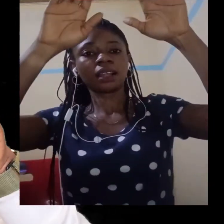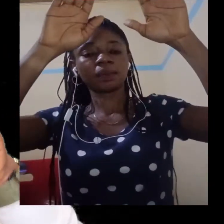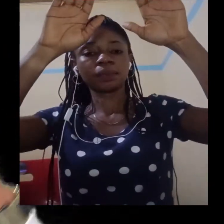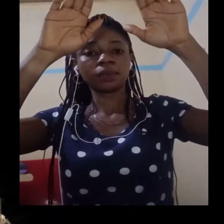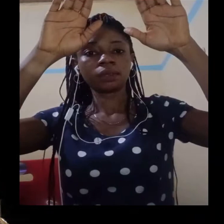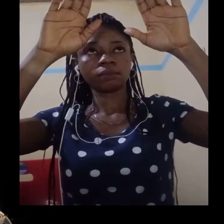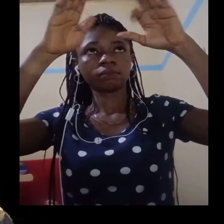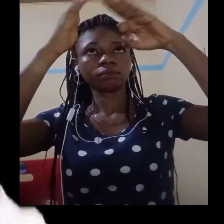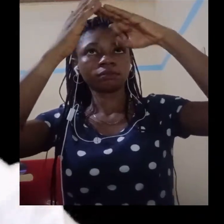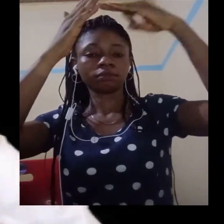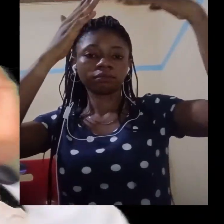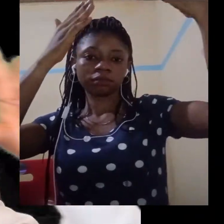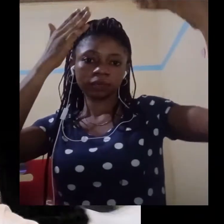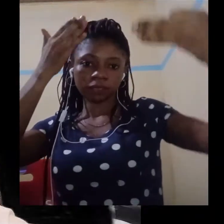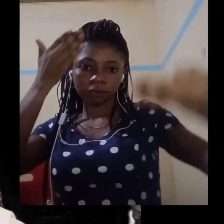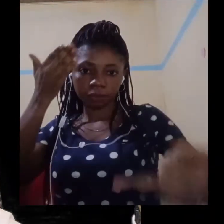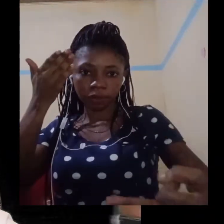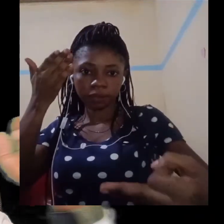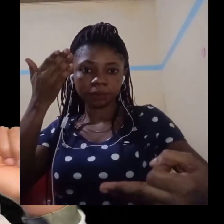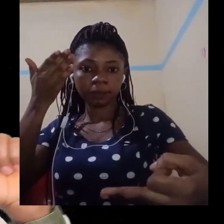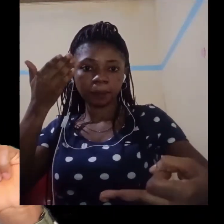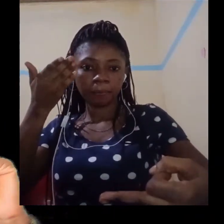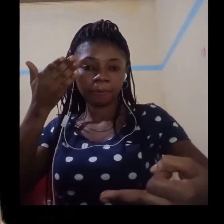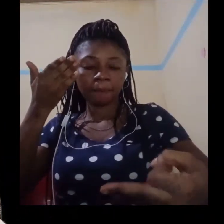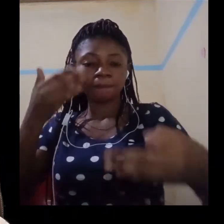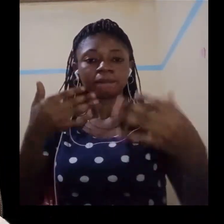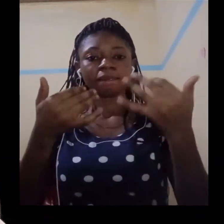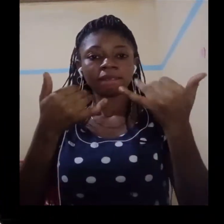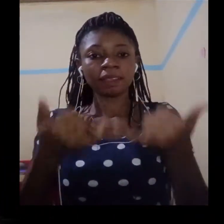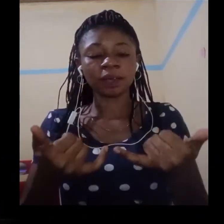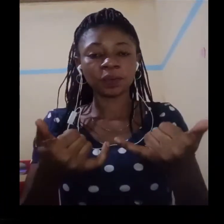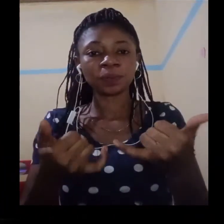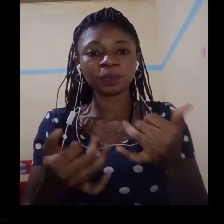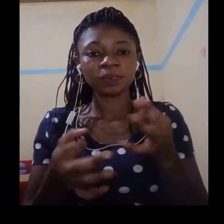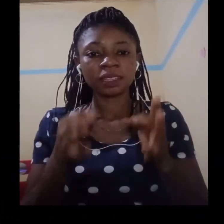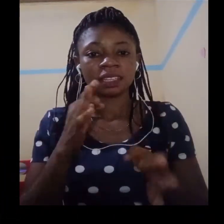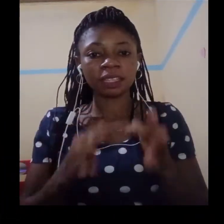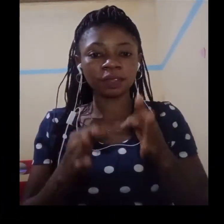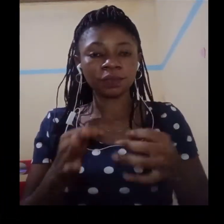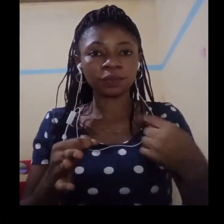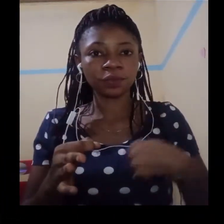climb on the white plain, Aisha fell.